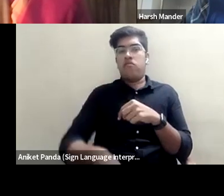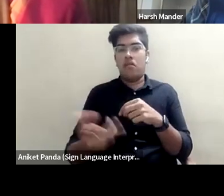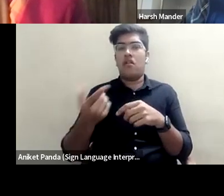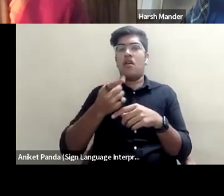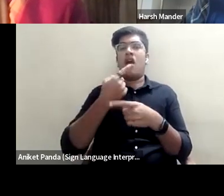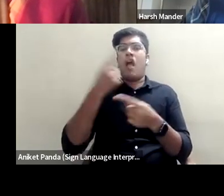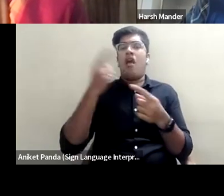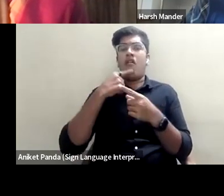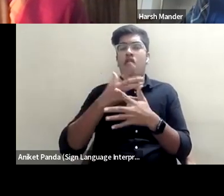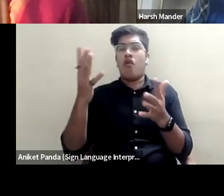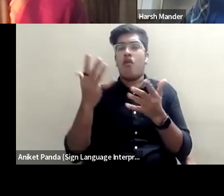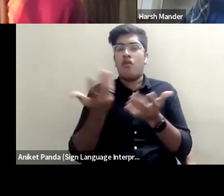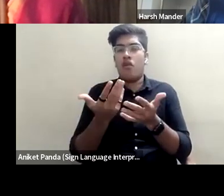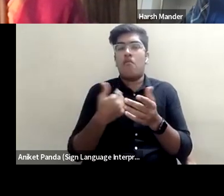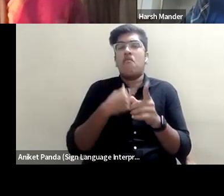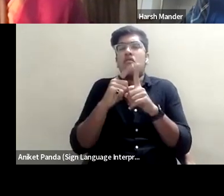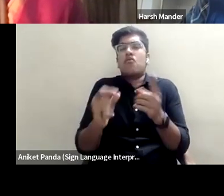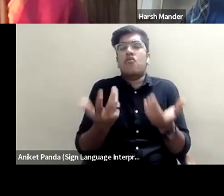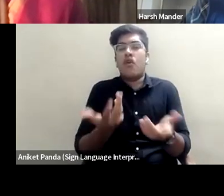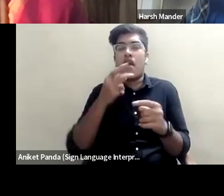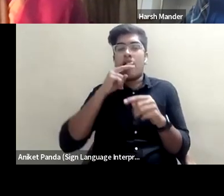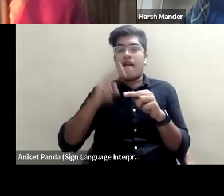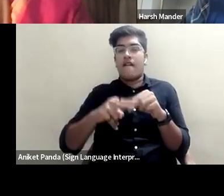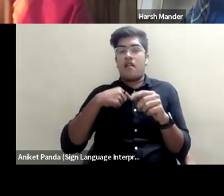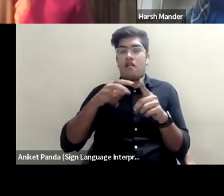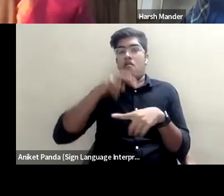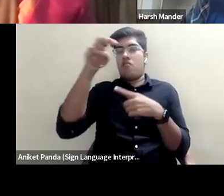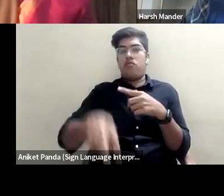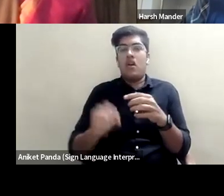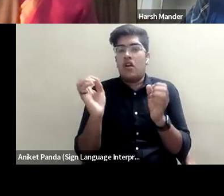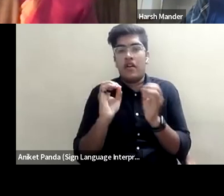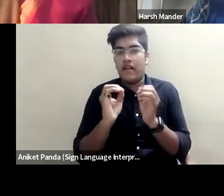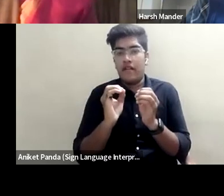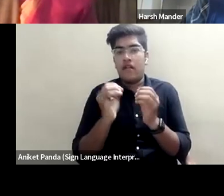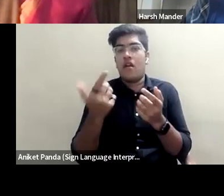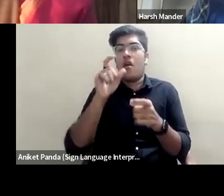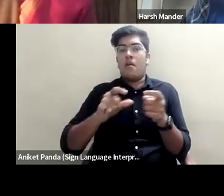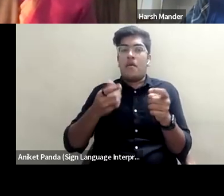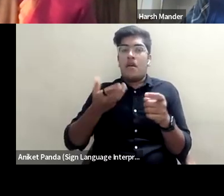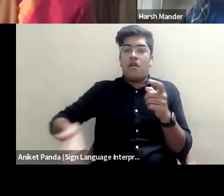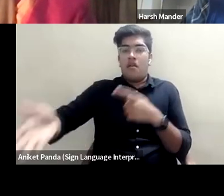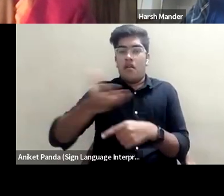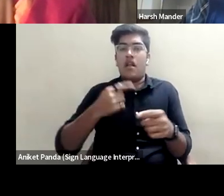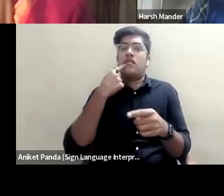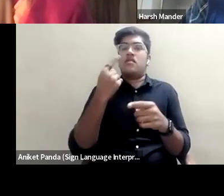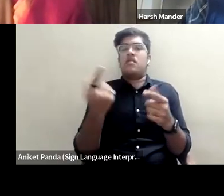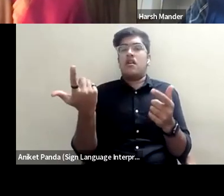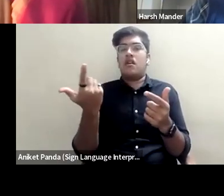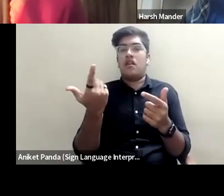so much? So what do we do? If we don't jump in the well, the people in my constituency will say, well,